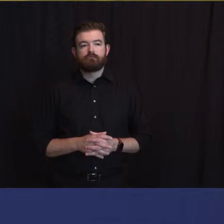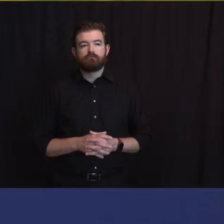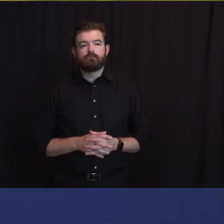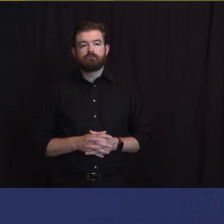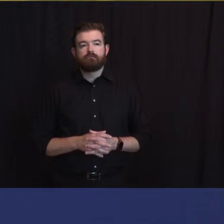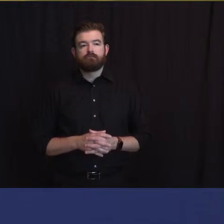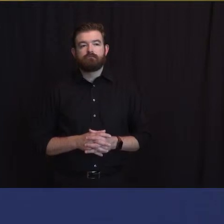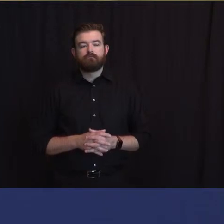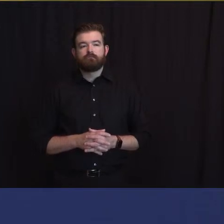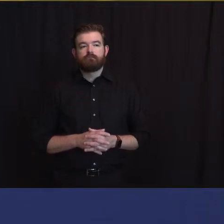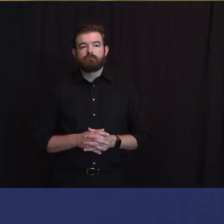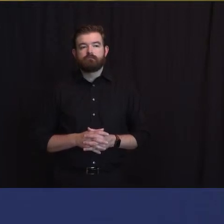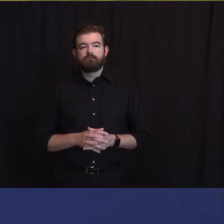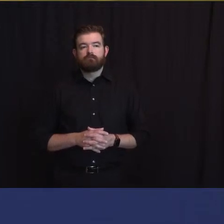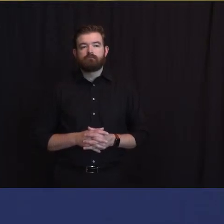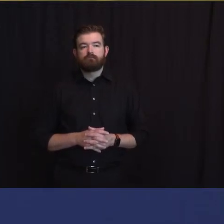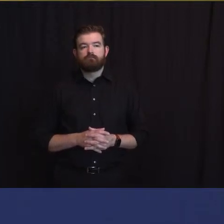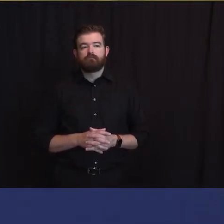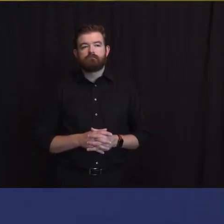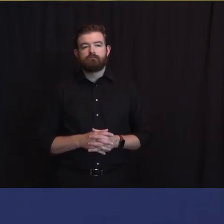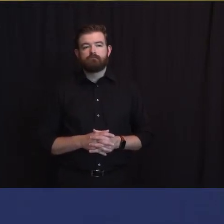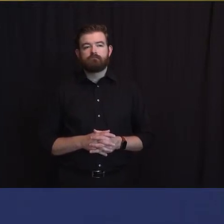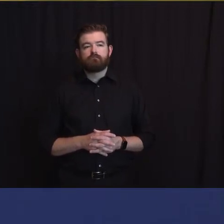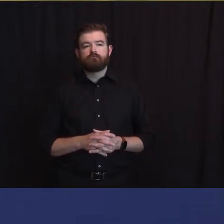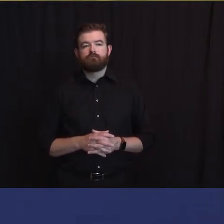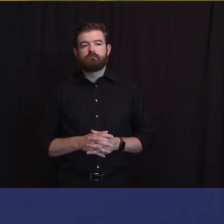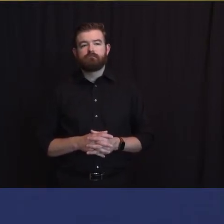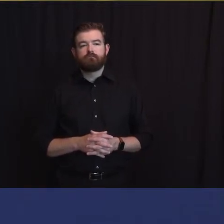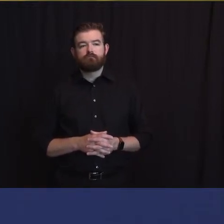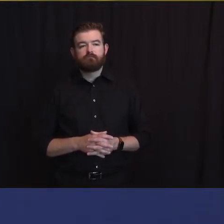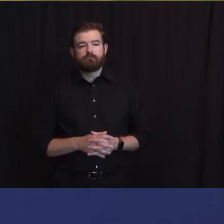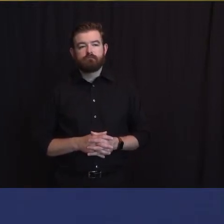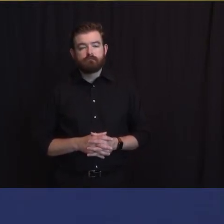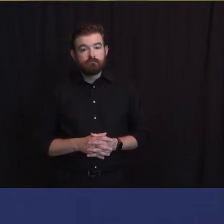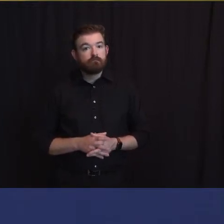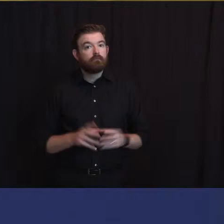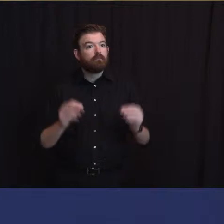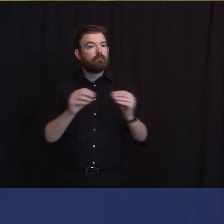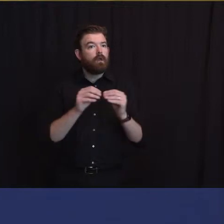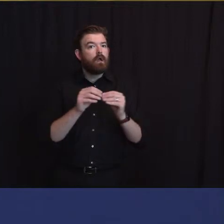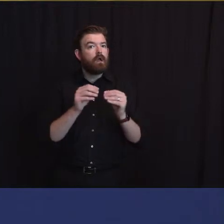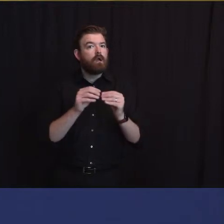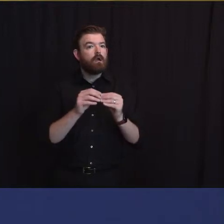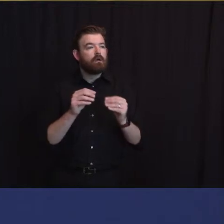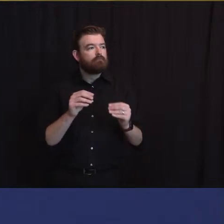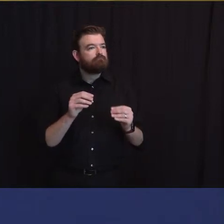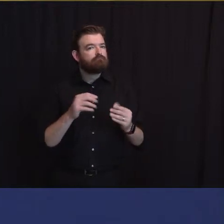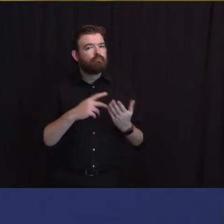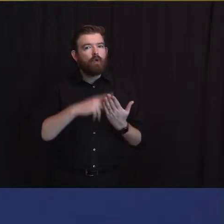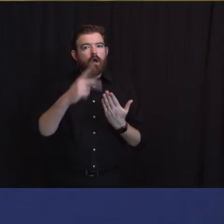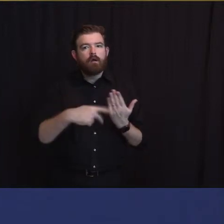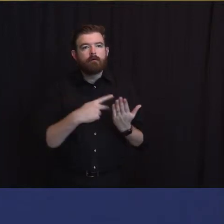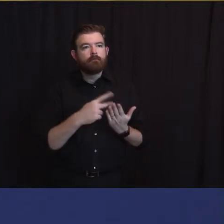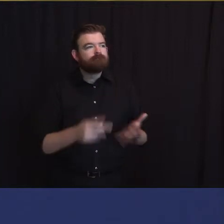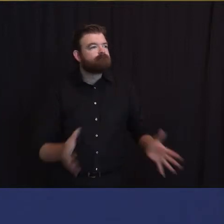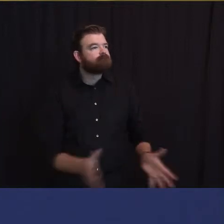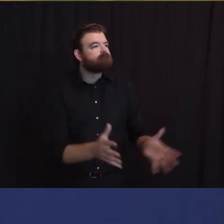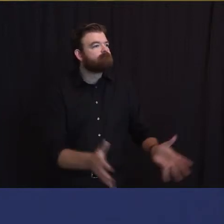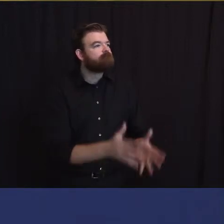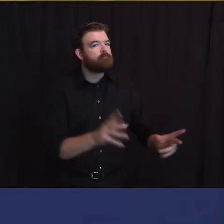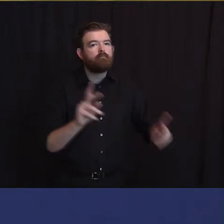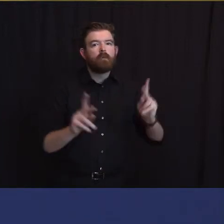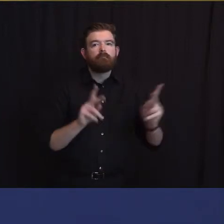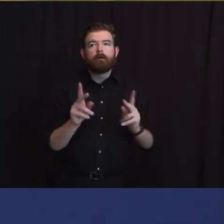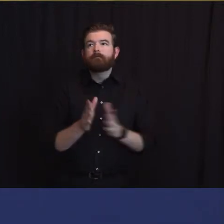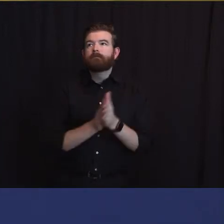other incentives. We've put a lot of these programs out ourselves, and we'll continue to look at whether or not we think there are others out there